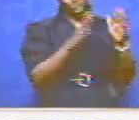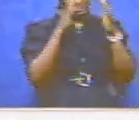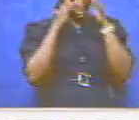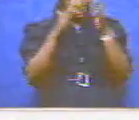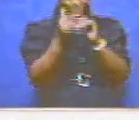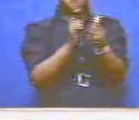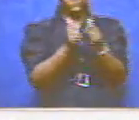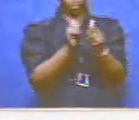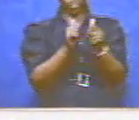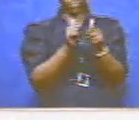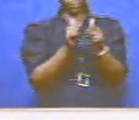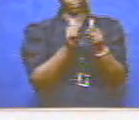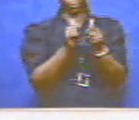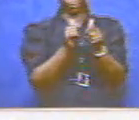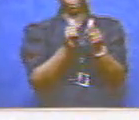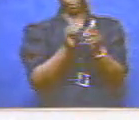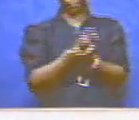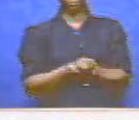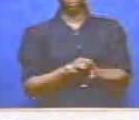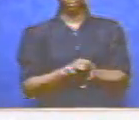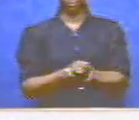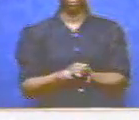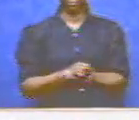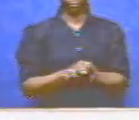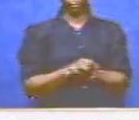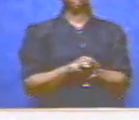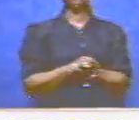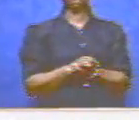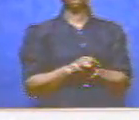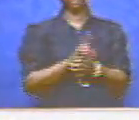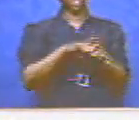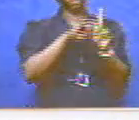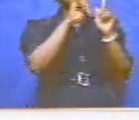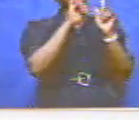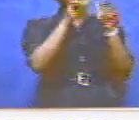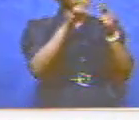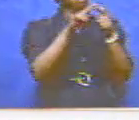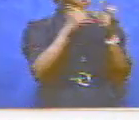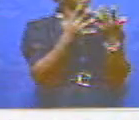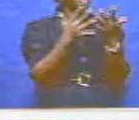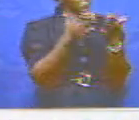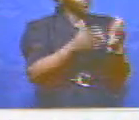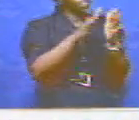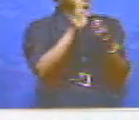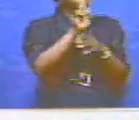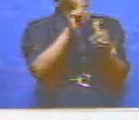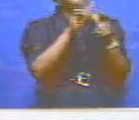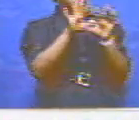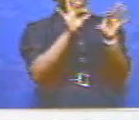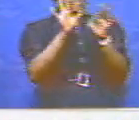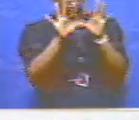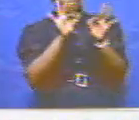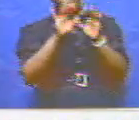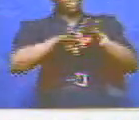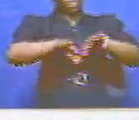itself, or well, a bit of politics in that regard too. Mm-hmm. But when it comes to the criteria used to select swimmers, there has been quite a debate on that. At